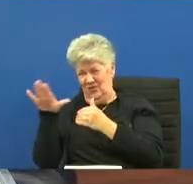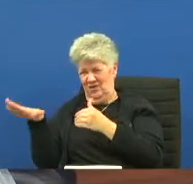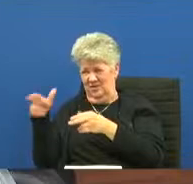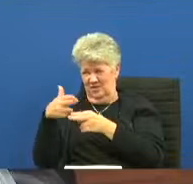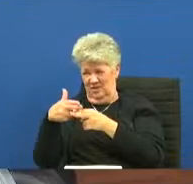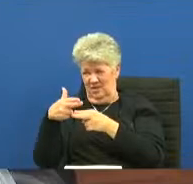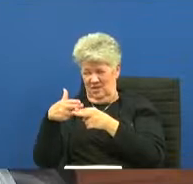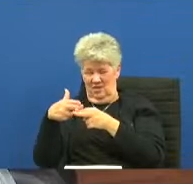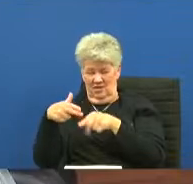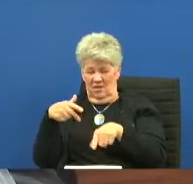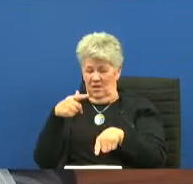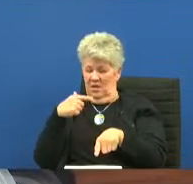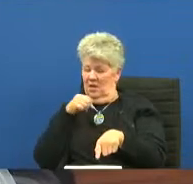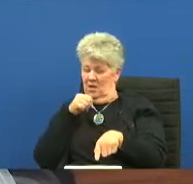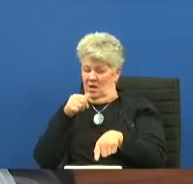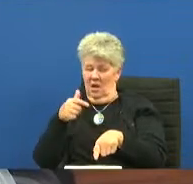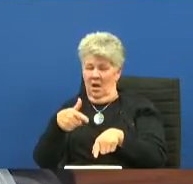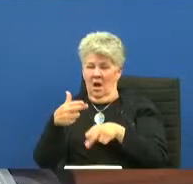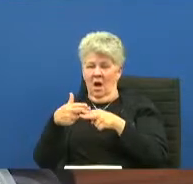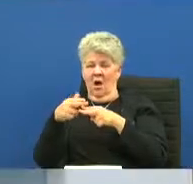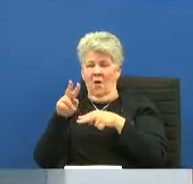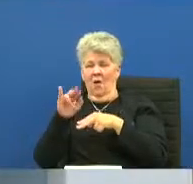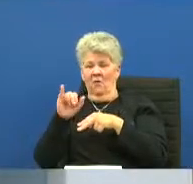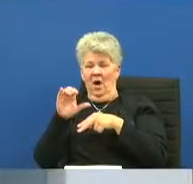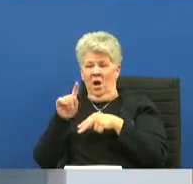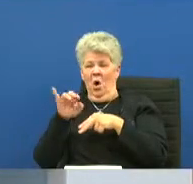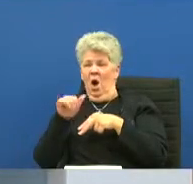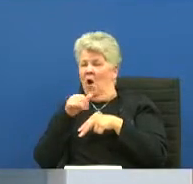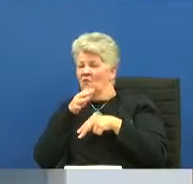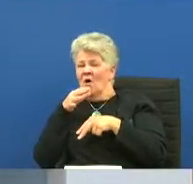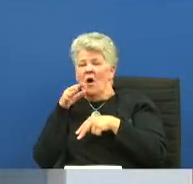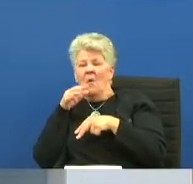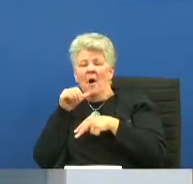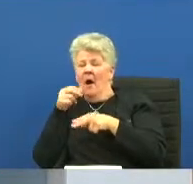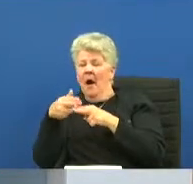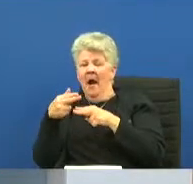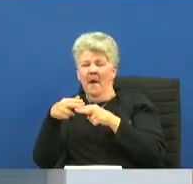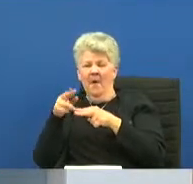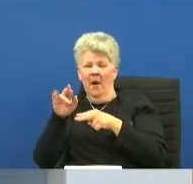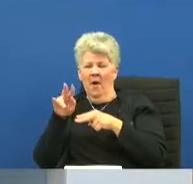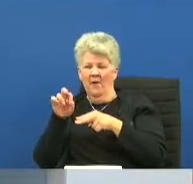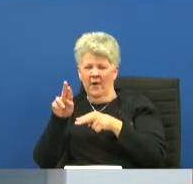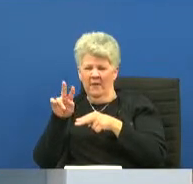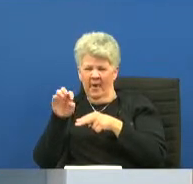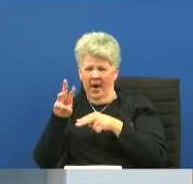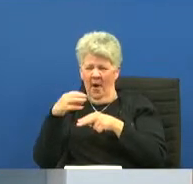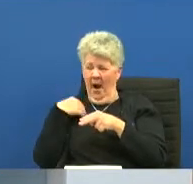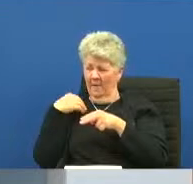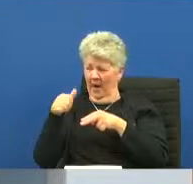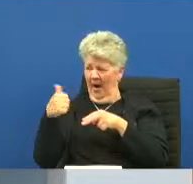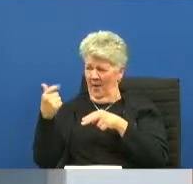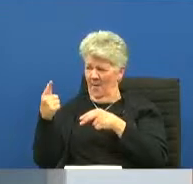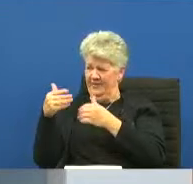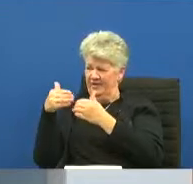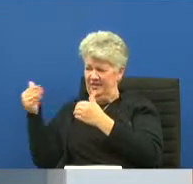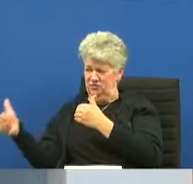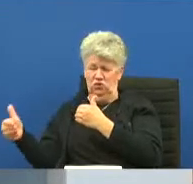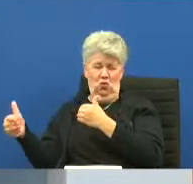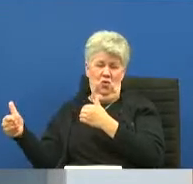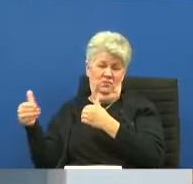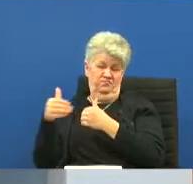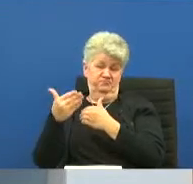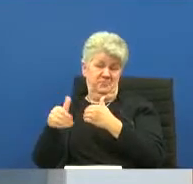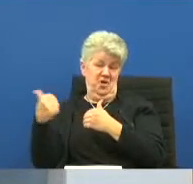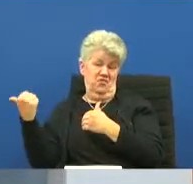This one is not called, this one was called Victoria Farms. It wasn't called Riverview. okay. There is an operating mobile home park next door to the property